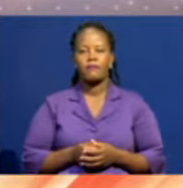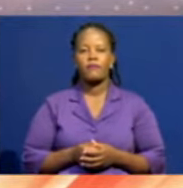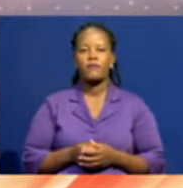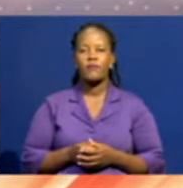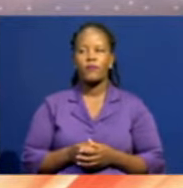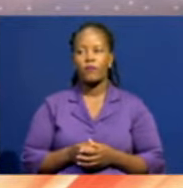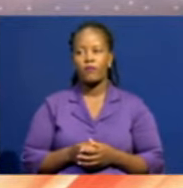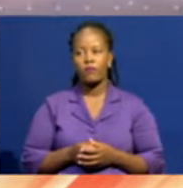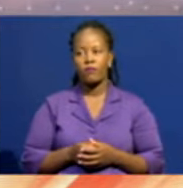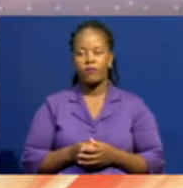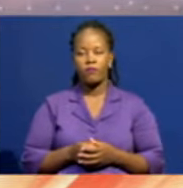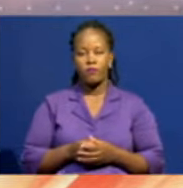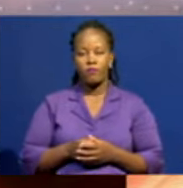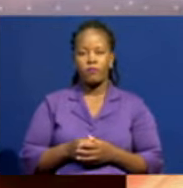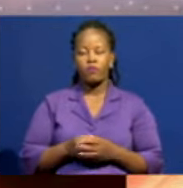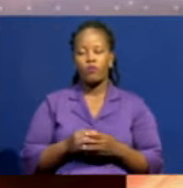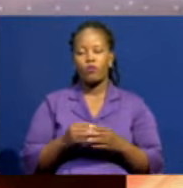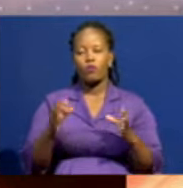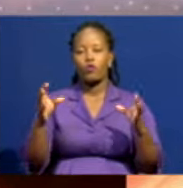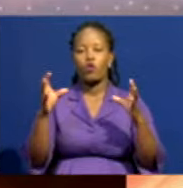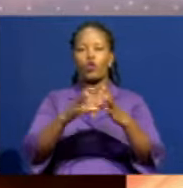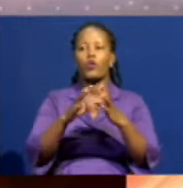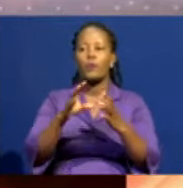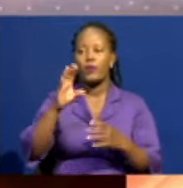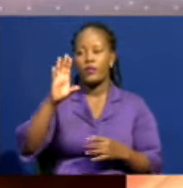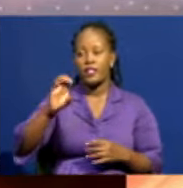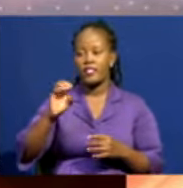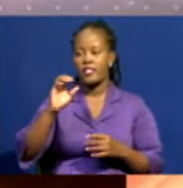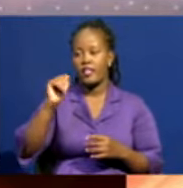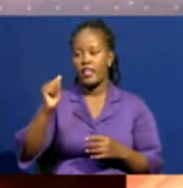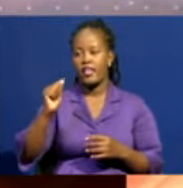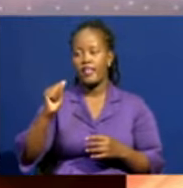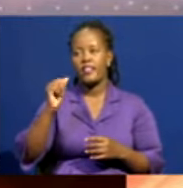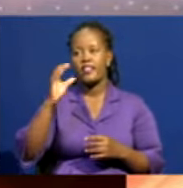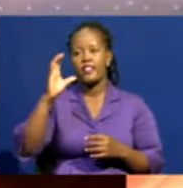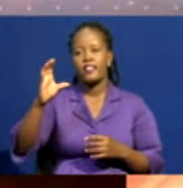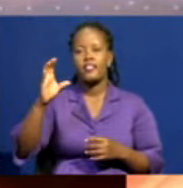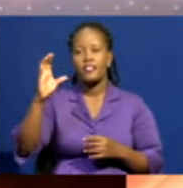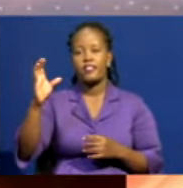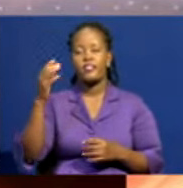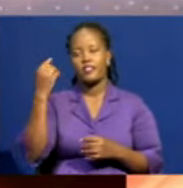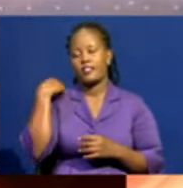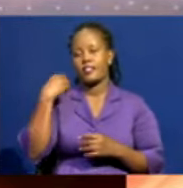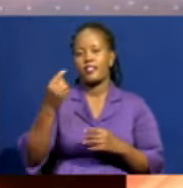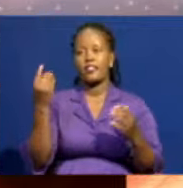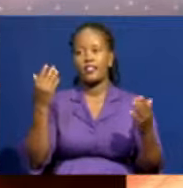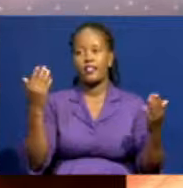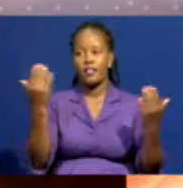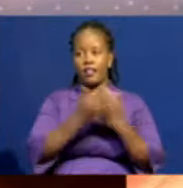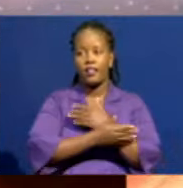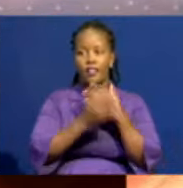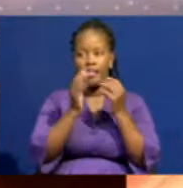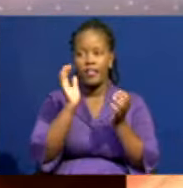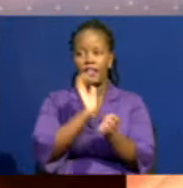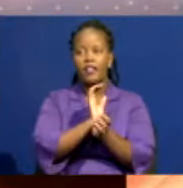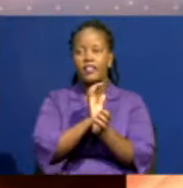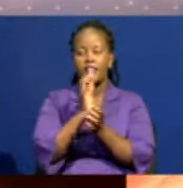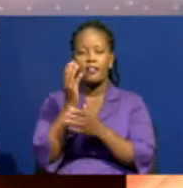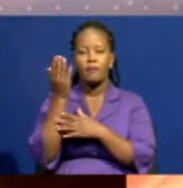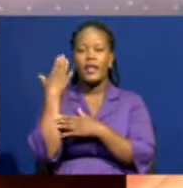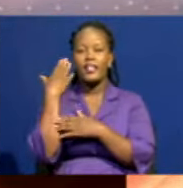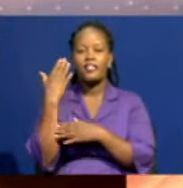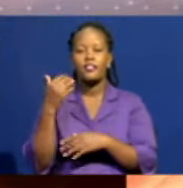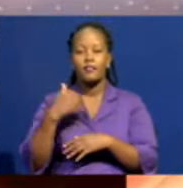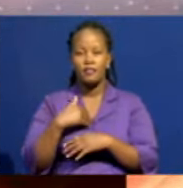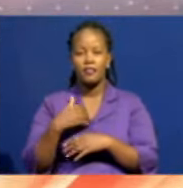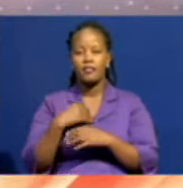Detectives from the Ethics and Anti-Corruption Commission, EACC, yesterday night arrested former Tourism Cabinet Secretary Najib